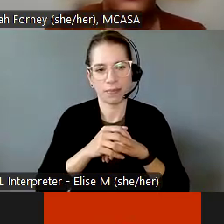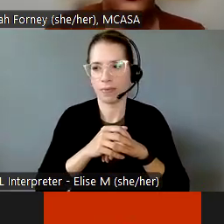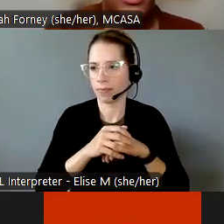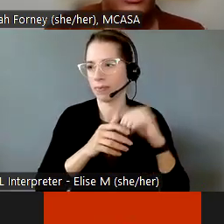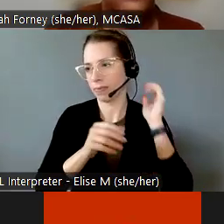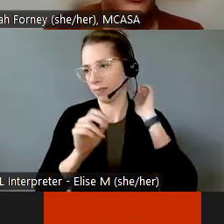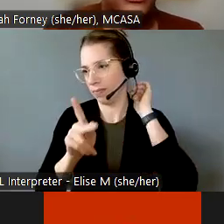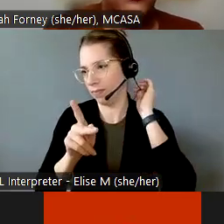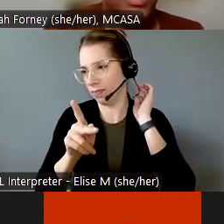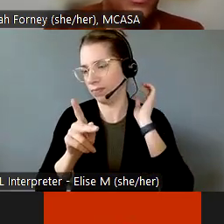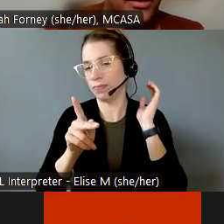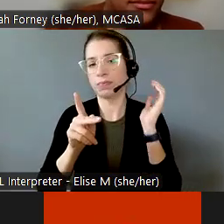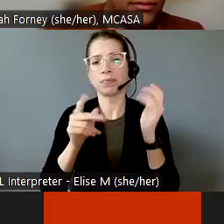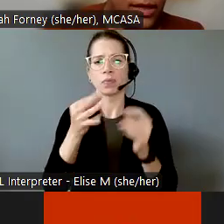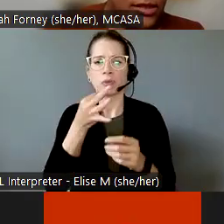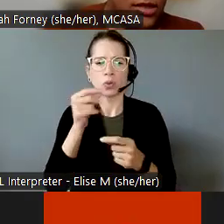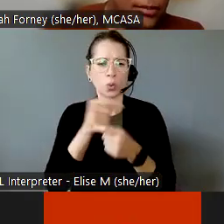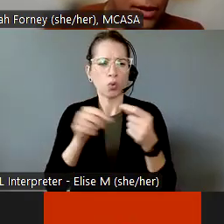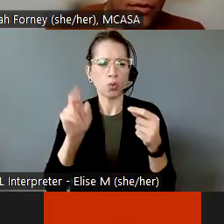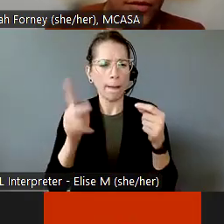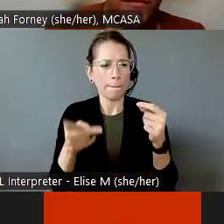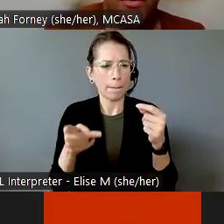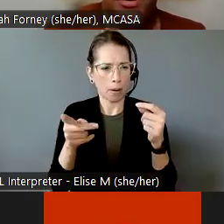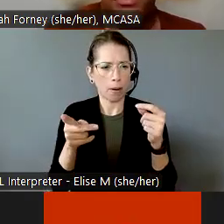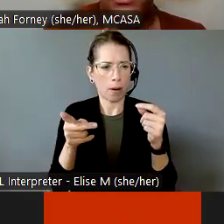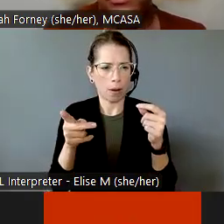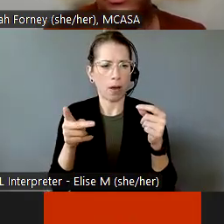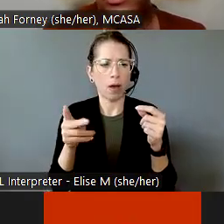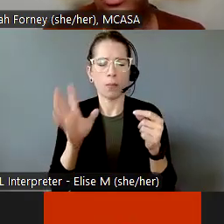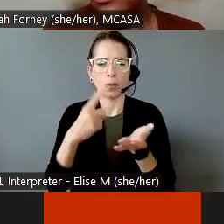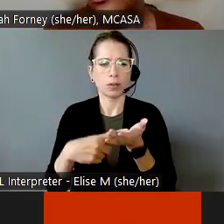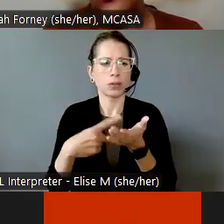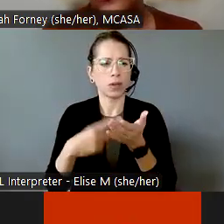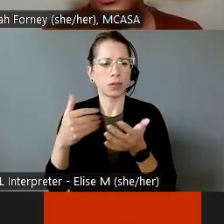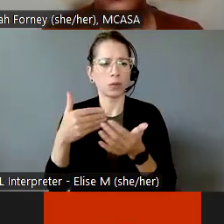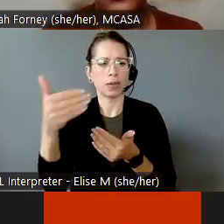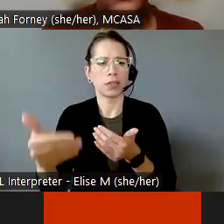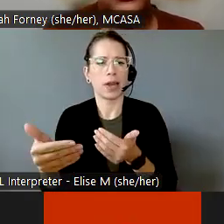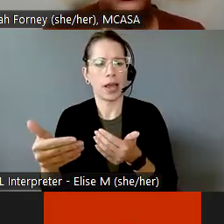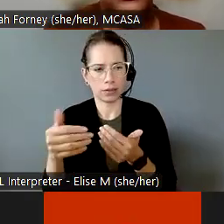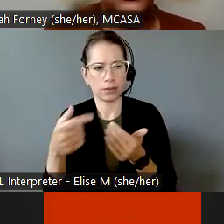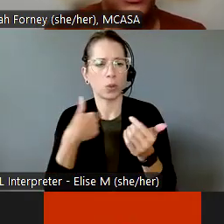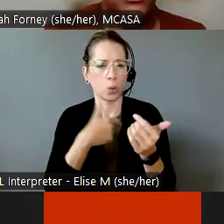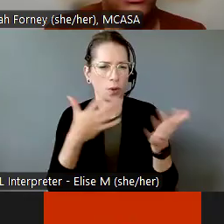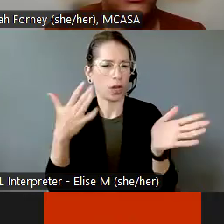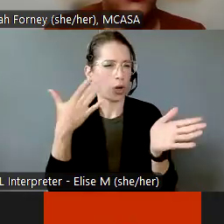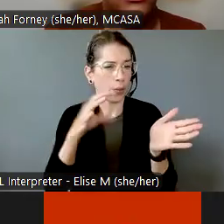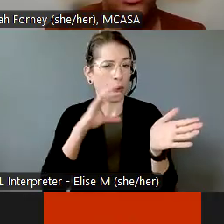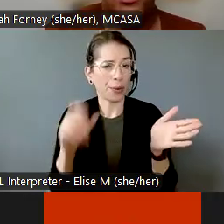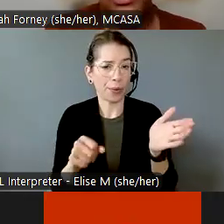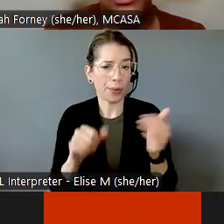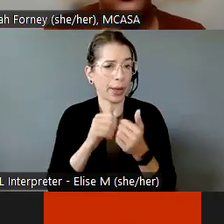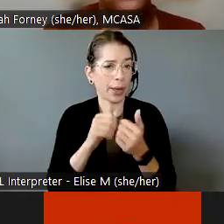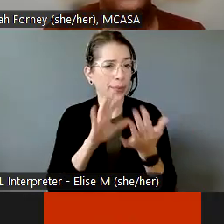All right. So as we begin to wrap up, let's talk about moving forward. We know the old way of doing things doesn't work.